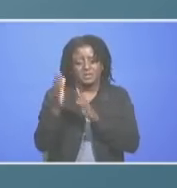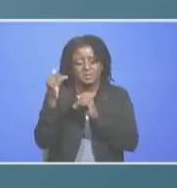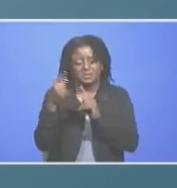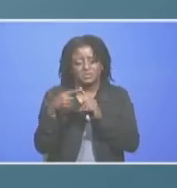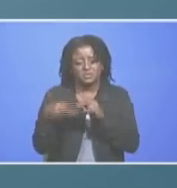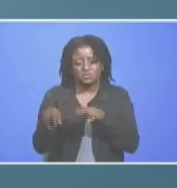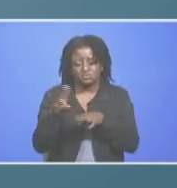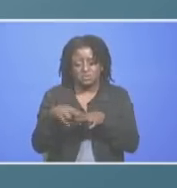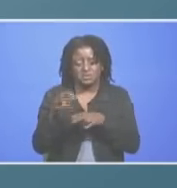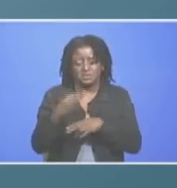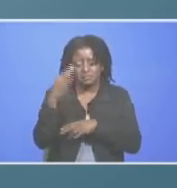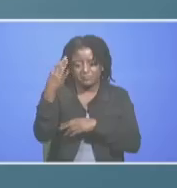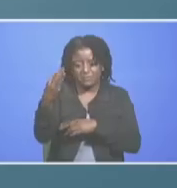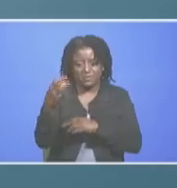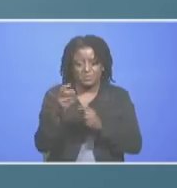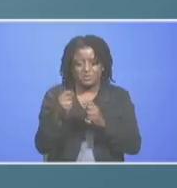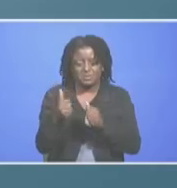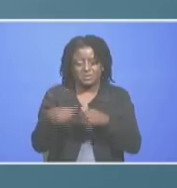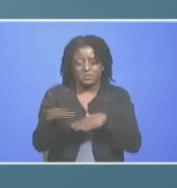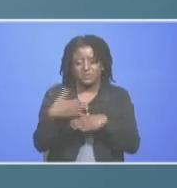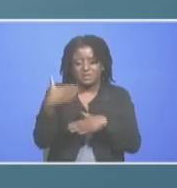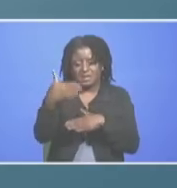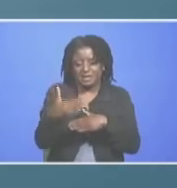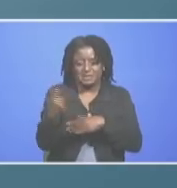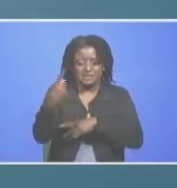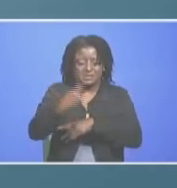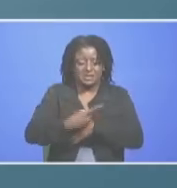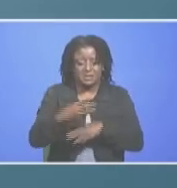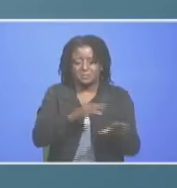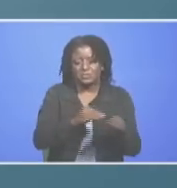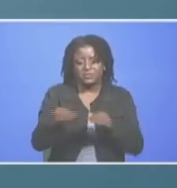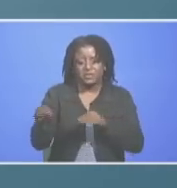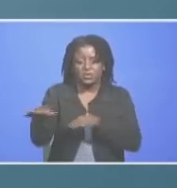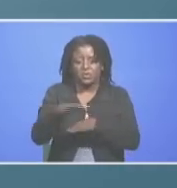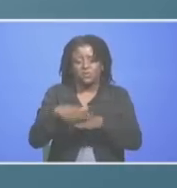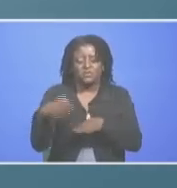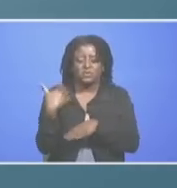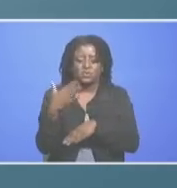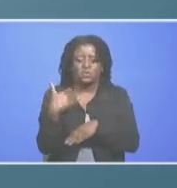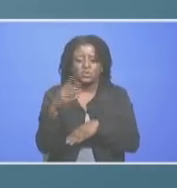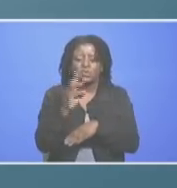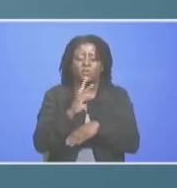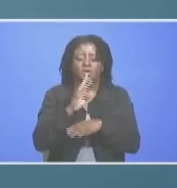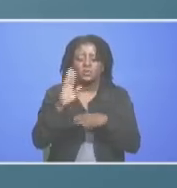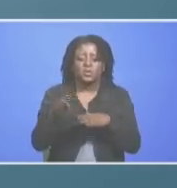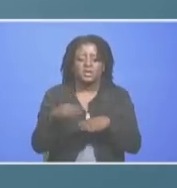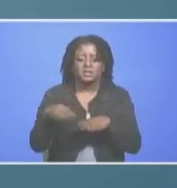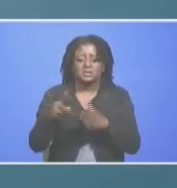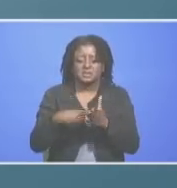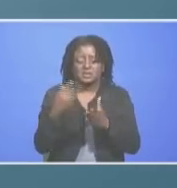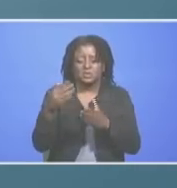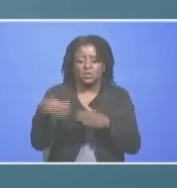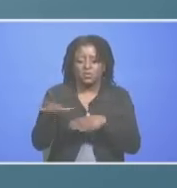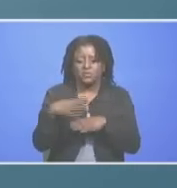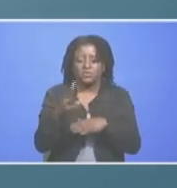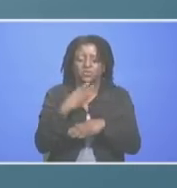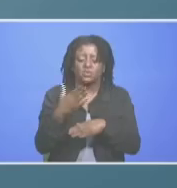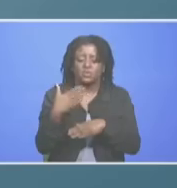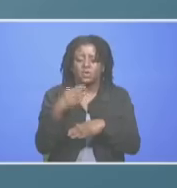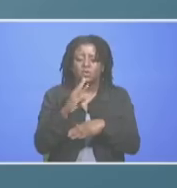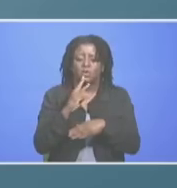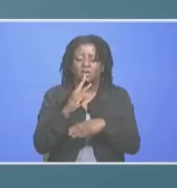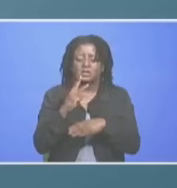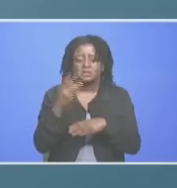forward speed over the next day or so as it moves over the cooler waters. And once it gets over those cool waters, we expect Ernesto to